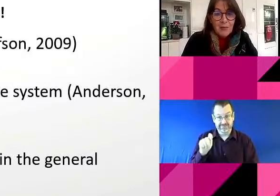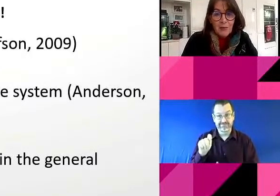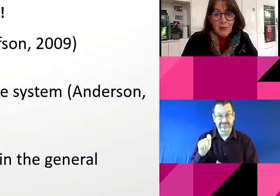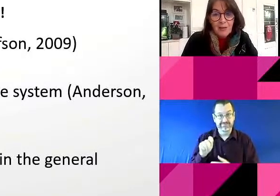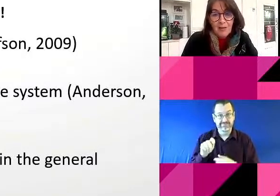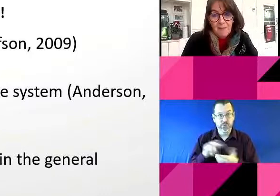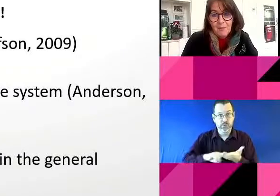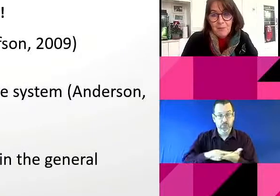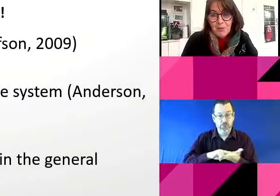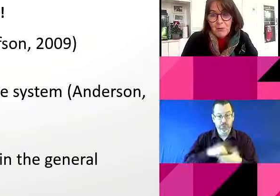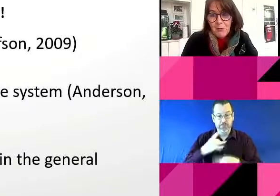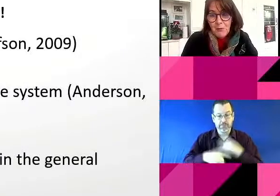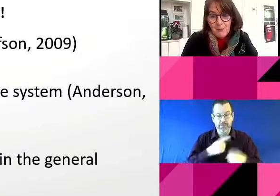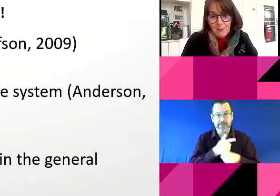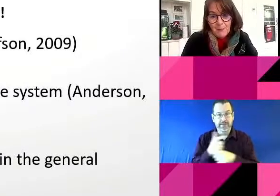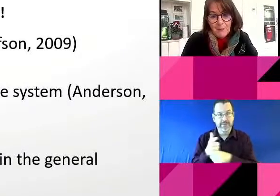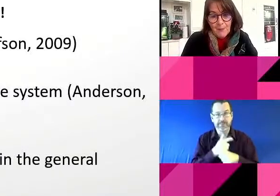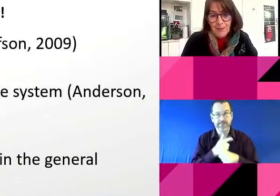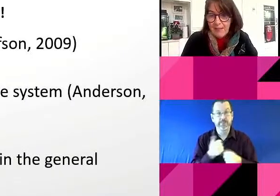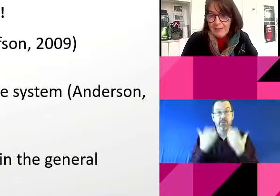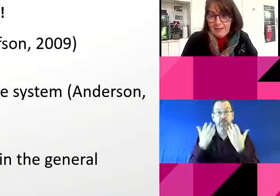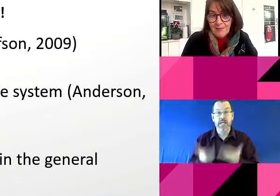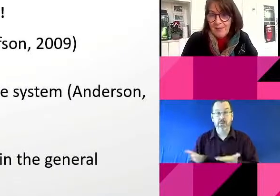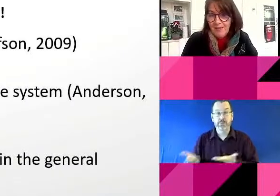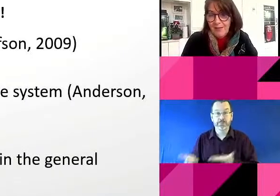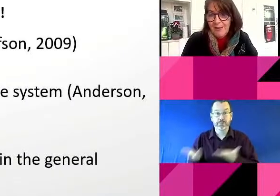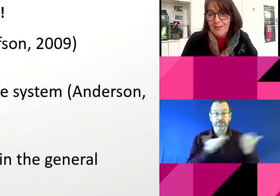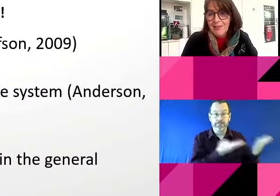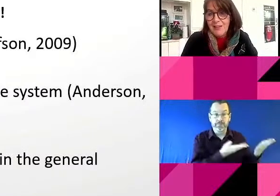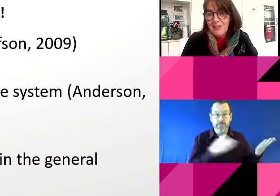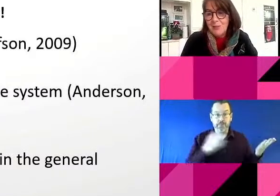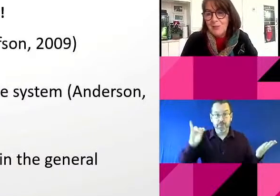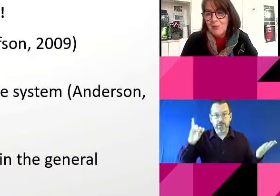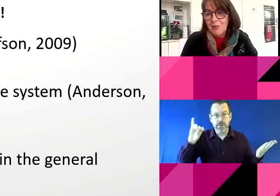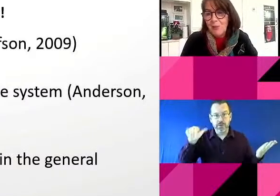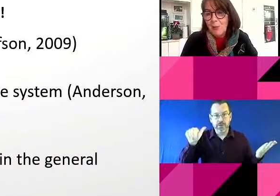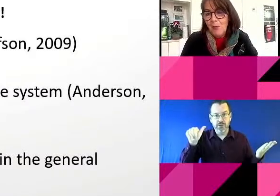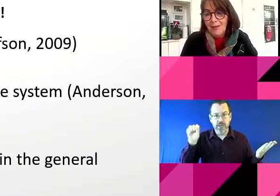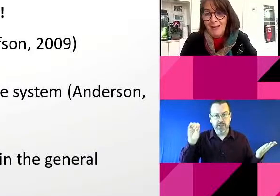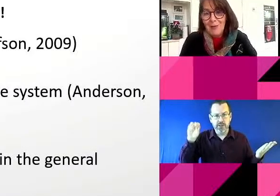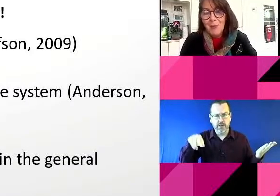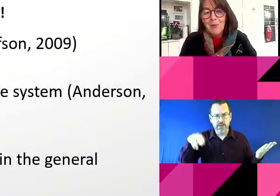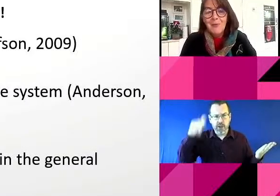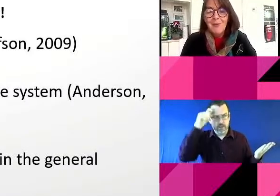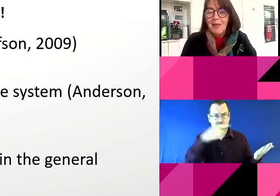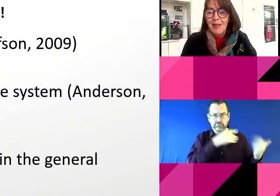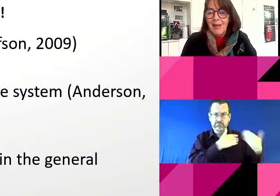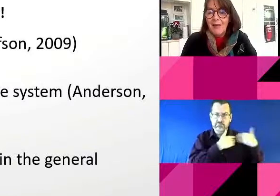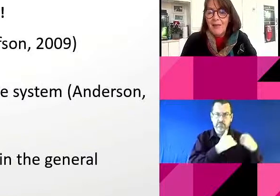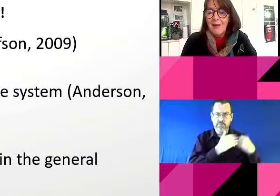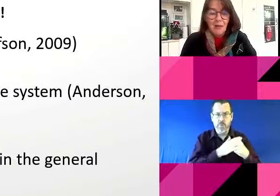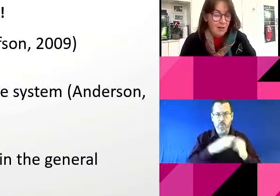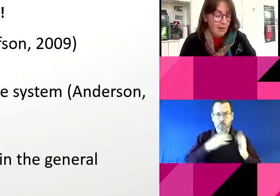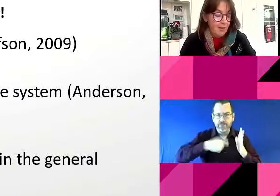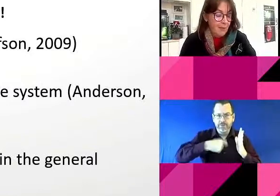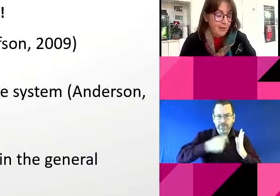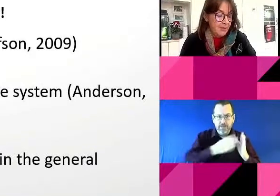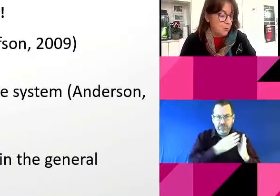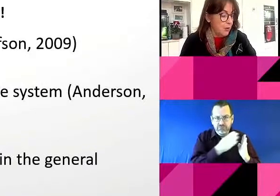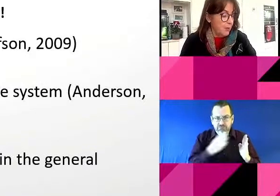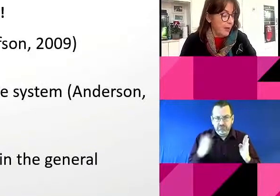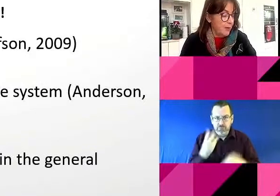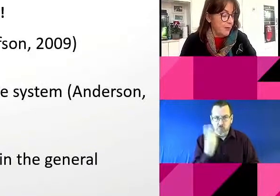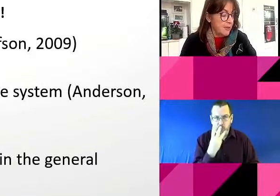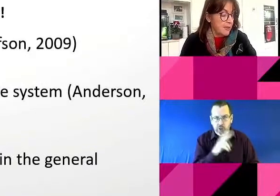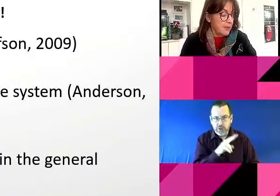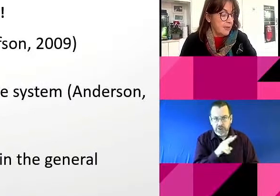hand over to Jason, I think, who's going to put the film on, I hope. And then I might